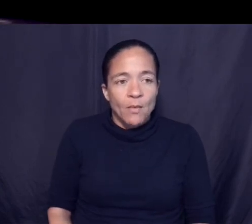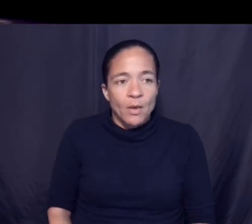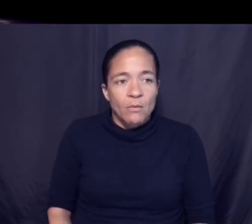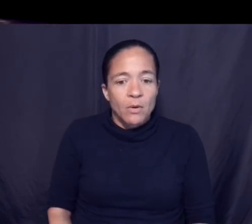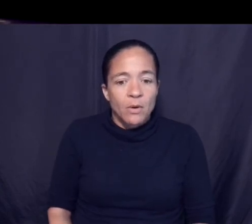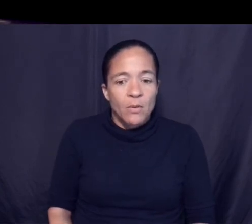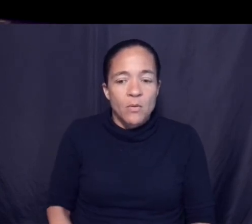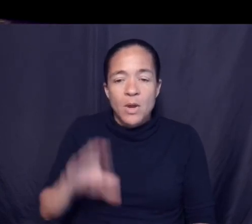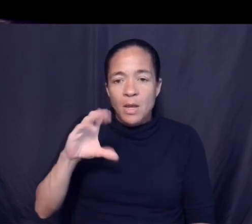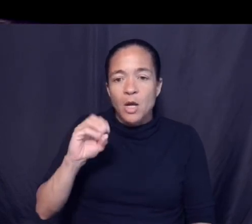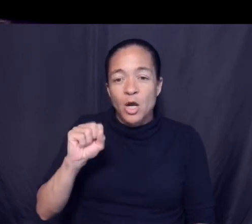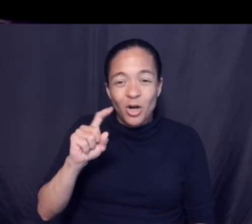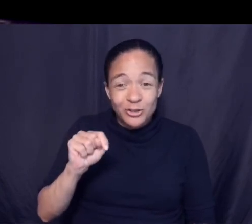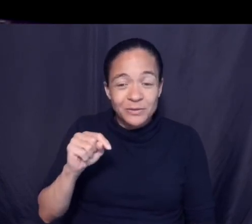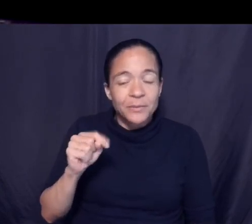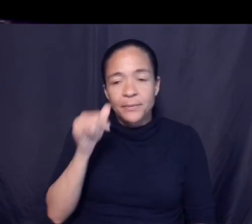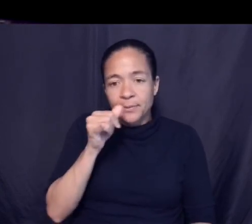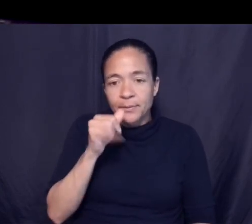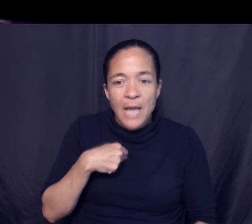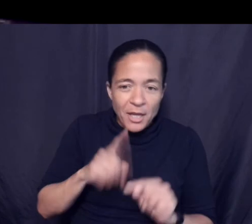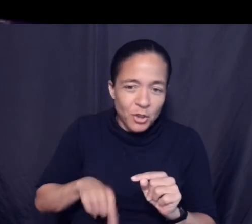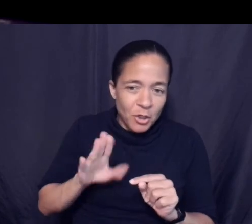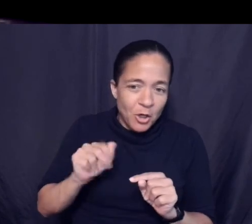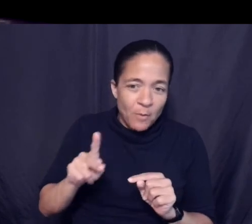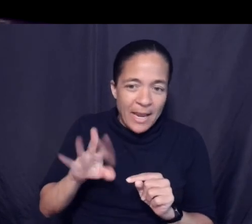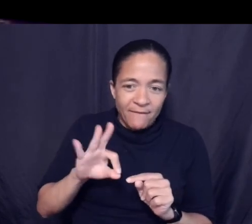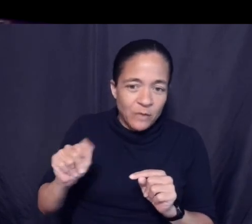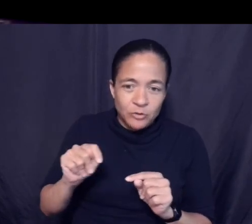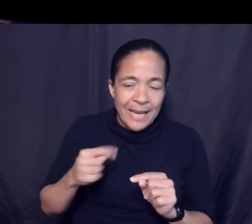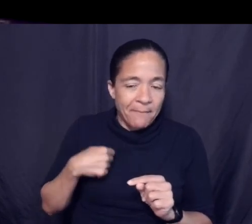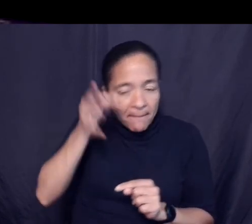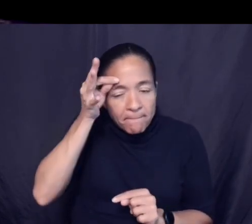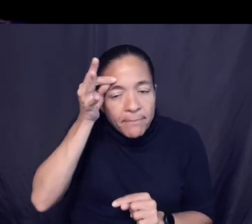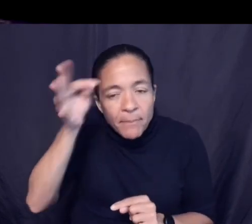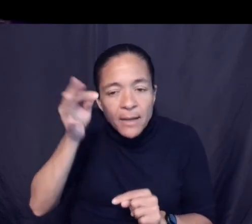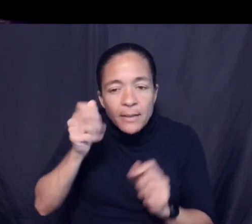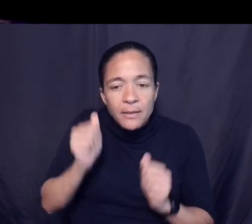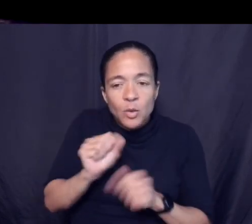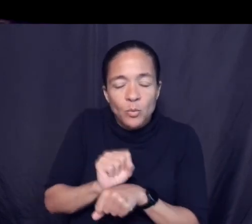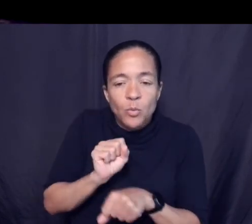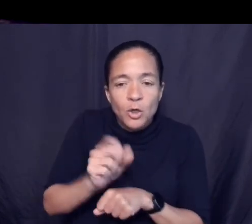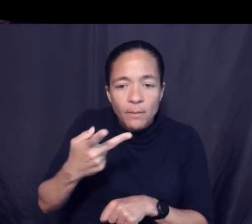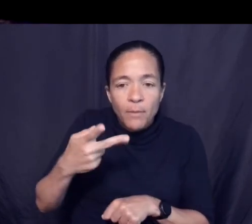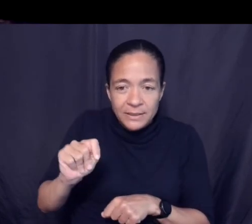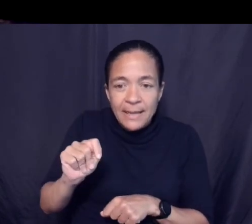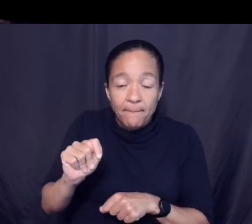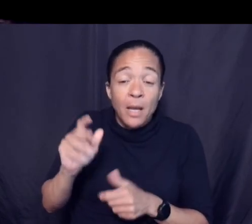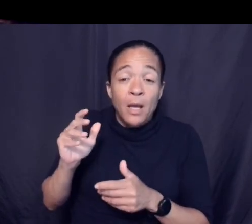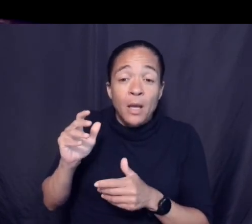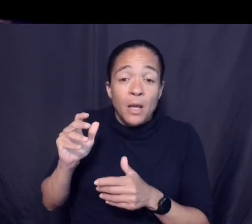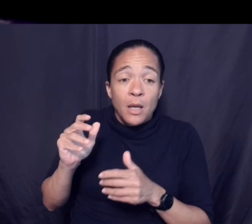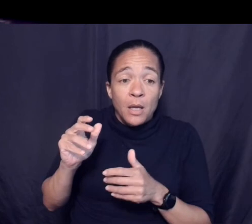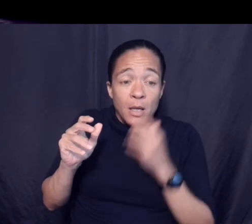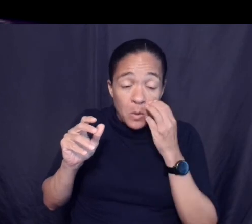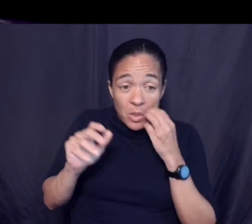The cost, I was never able to work full-time. I've barely been able to work part-time. And then in the